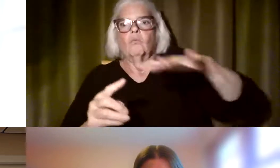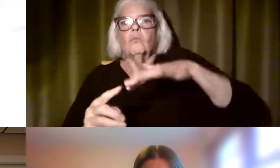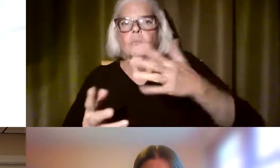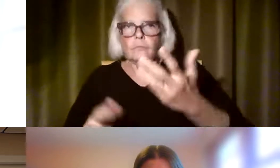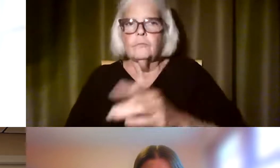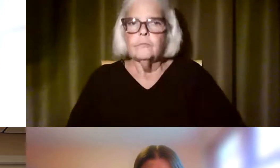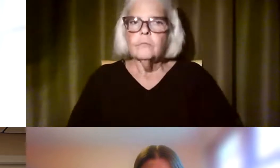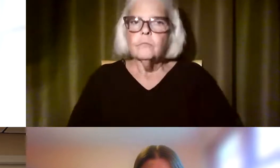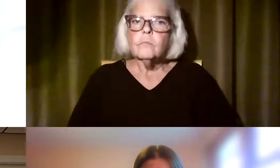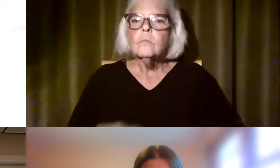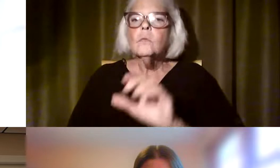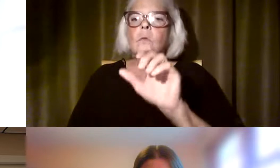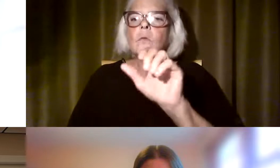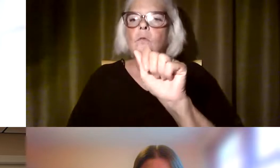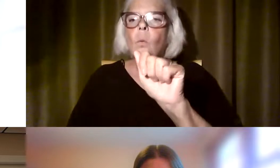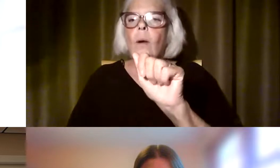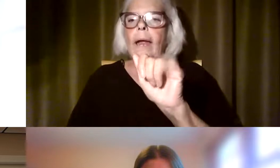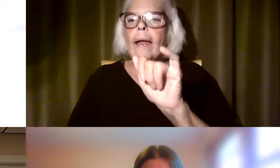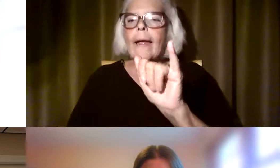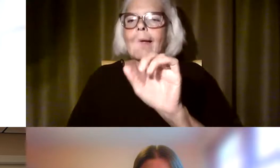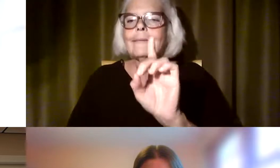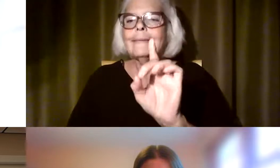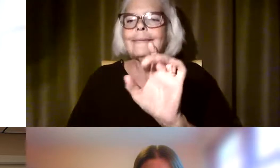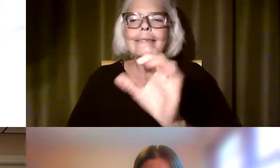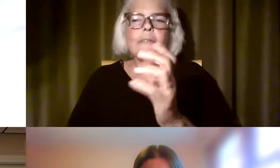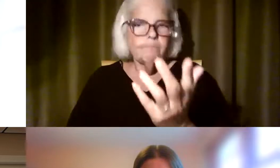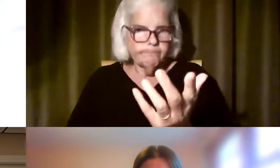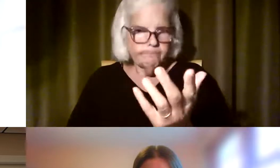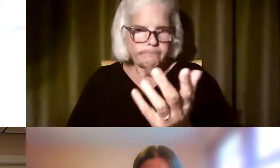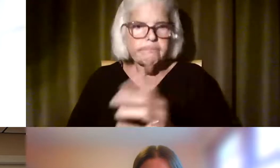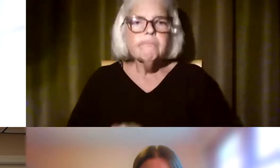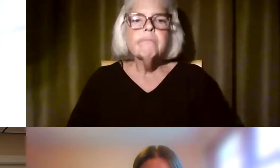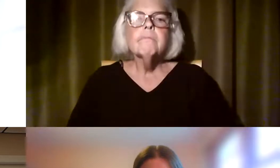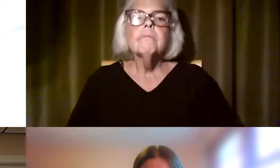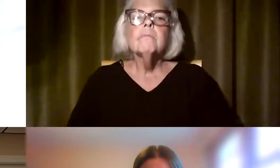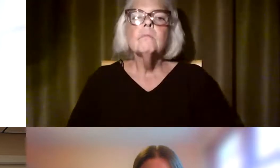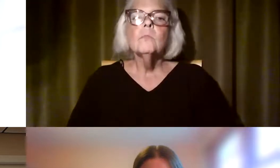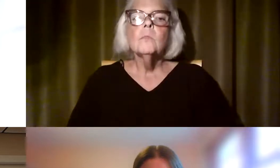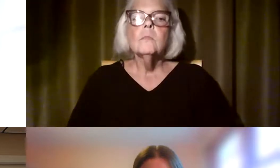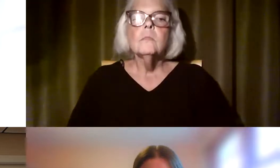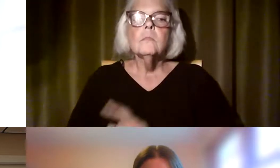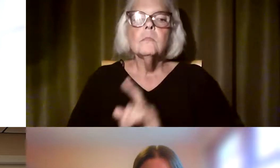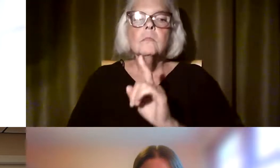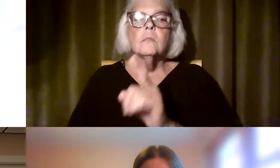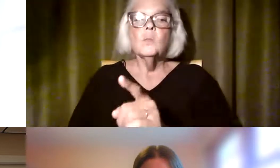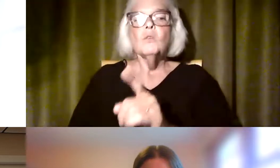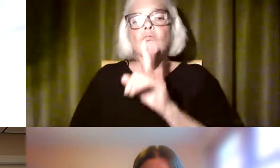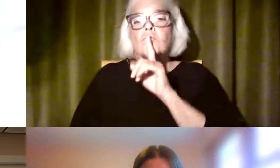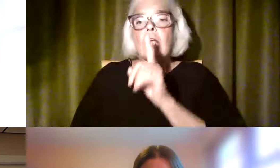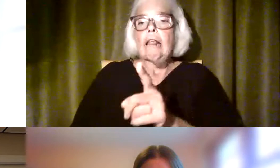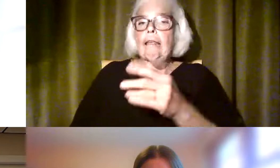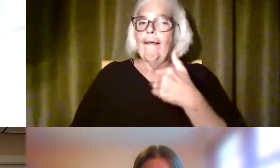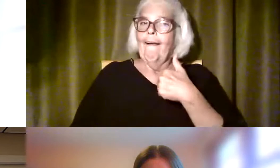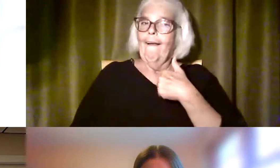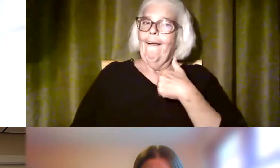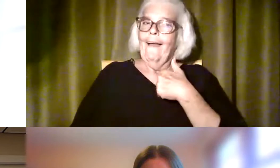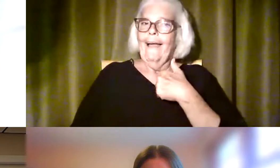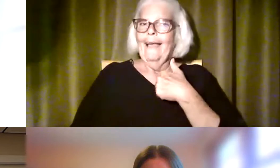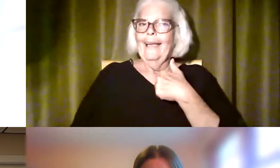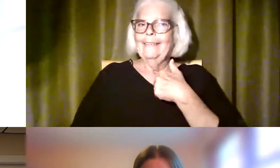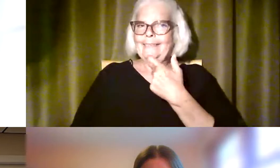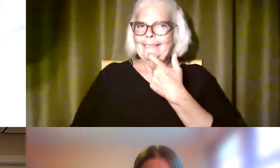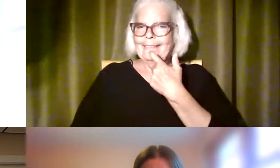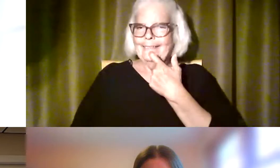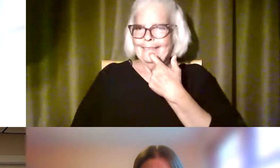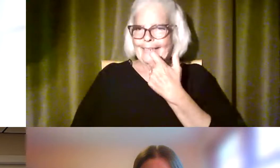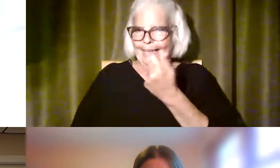And AIDC, let me get I've said it a few times and then sometimes I forget